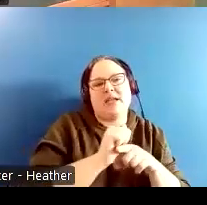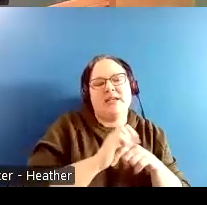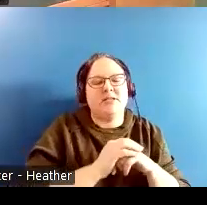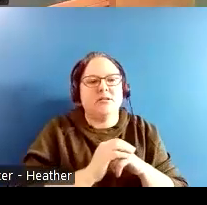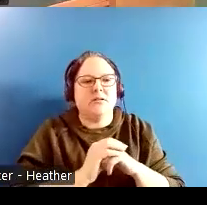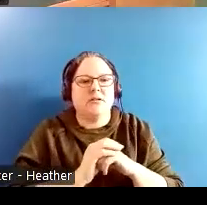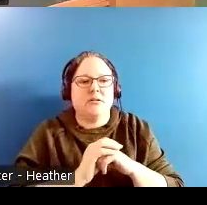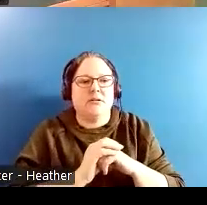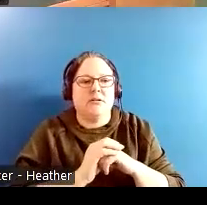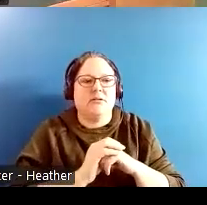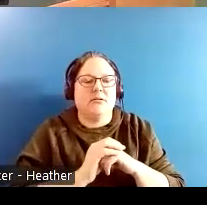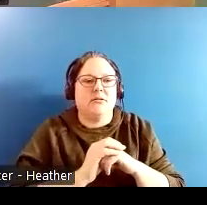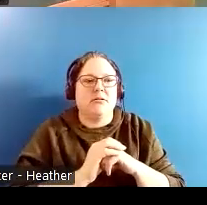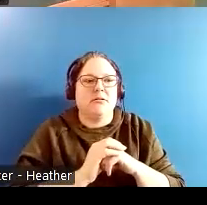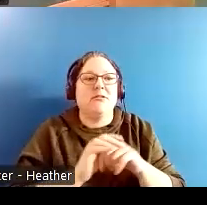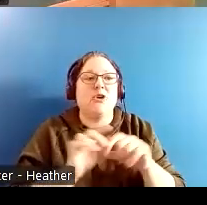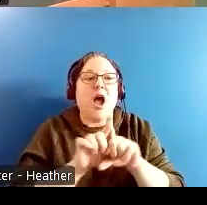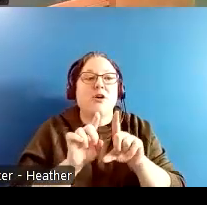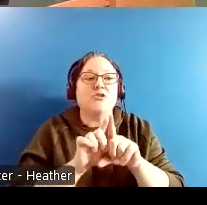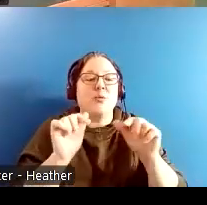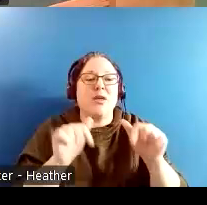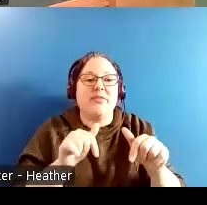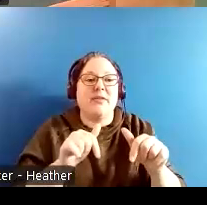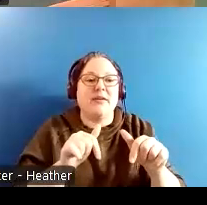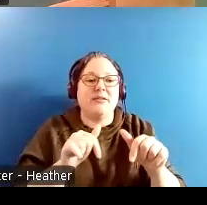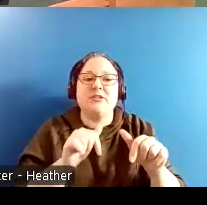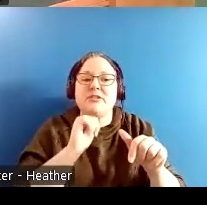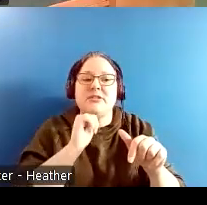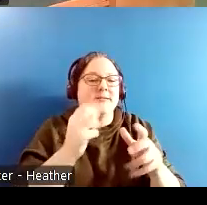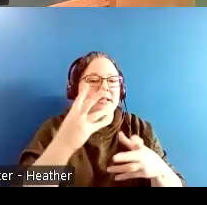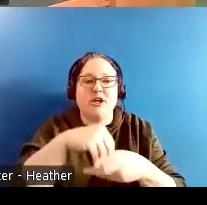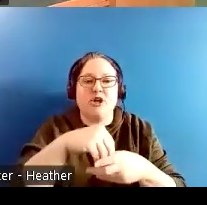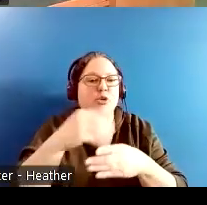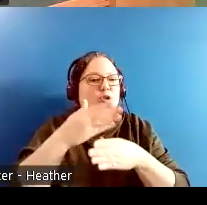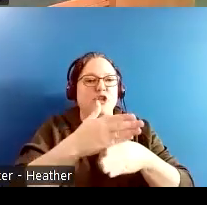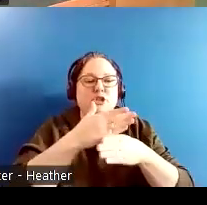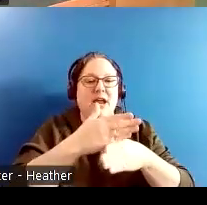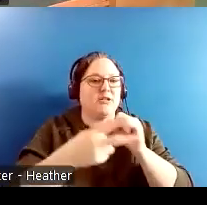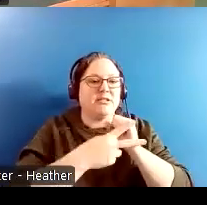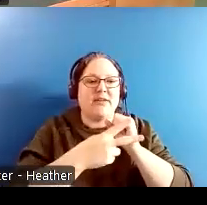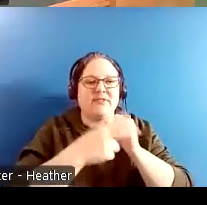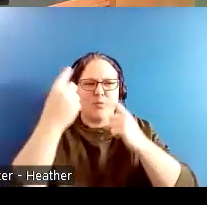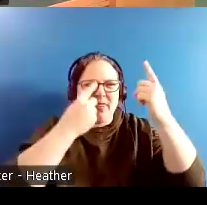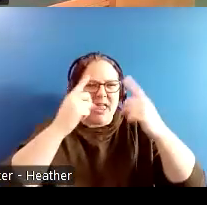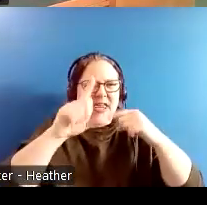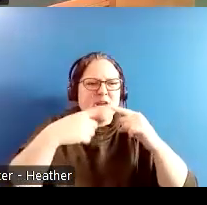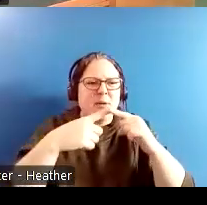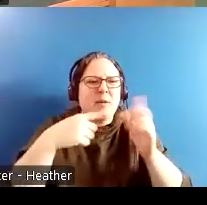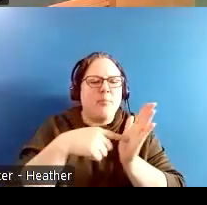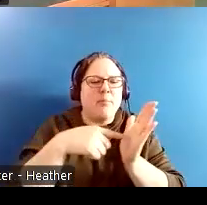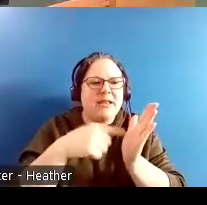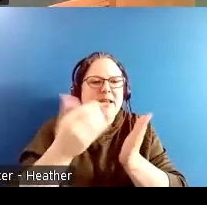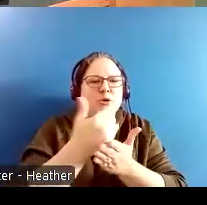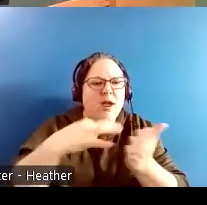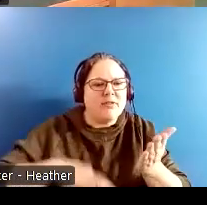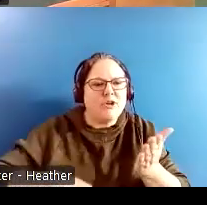me add also on the bottom, this is exclusive of what's called shared savings. So we're thinking above billing revenues, our practice may